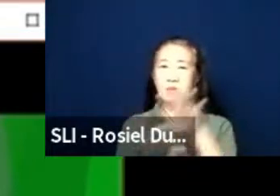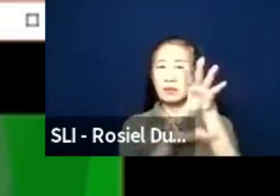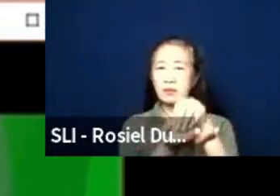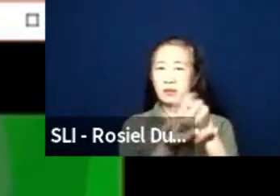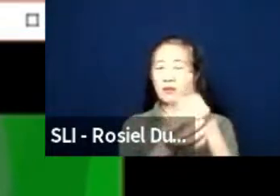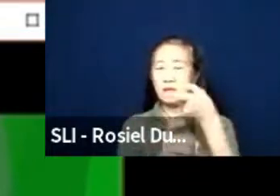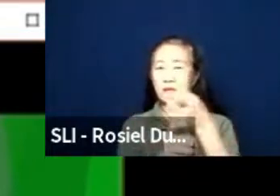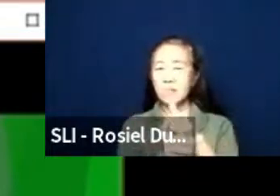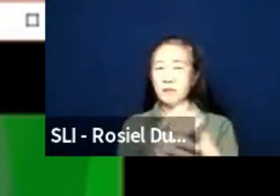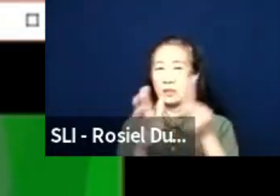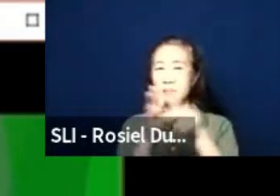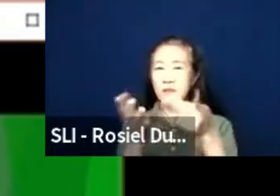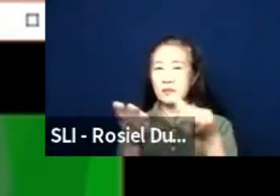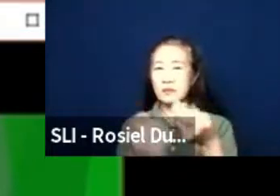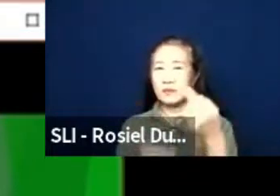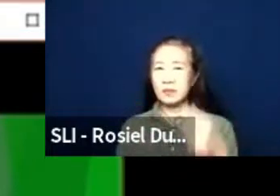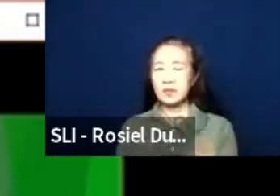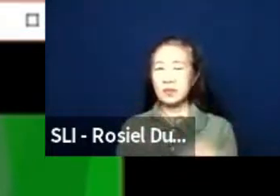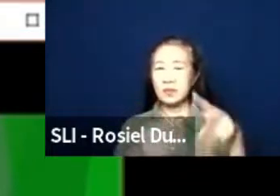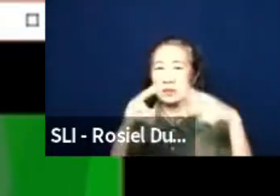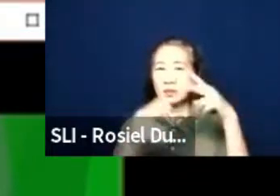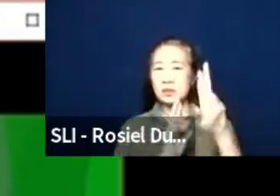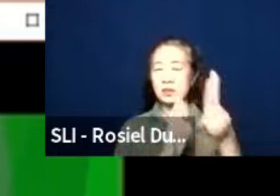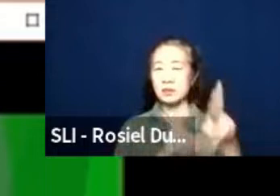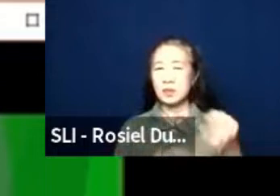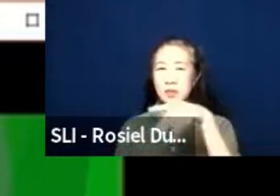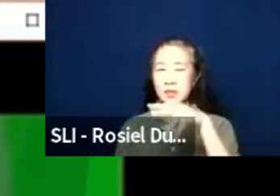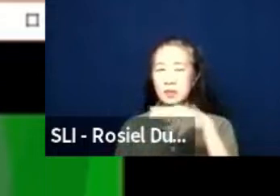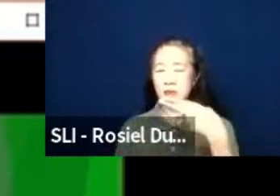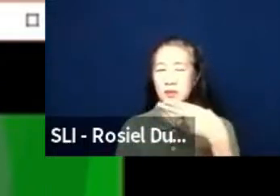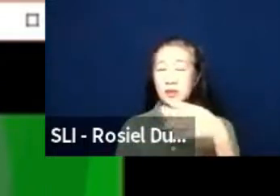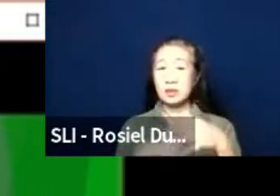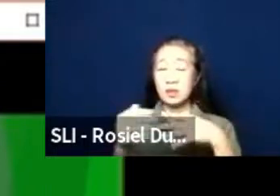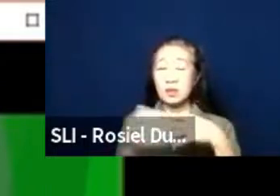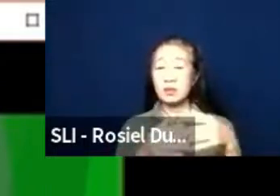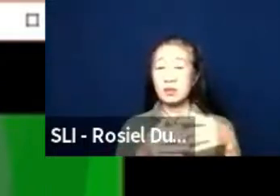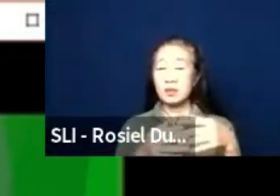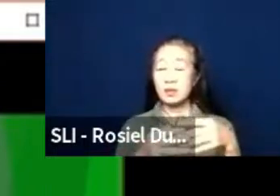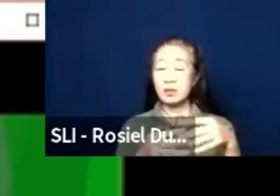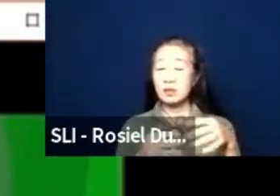page at Autism Response PH. Even though if the child is not a person with autism,